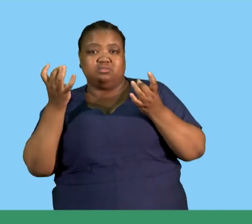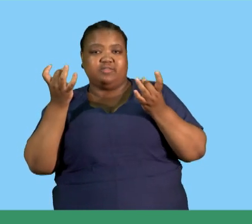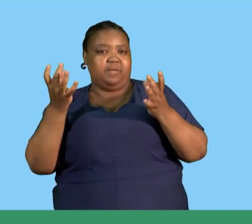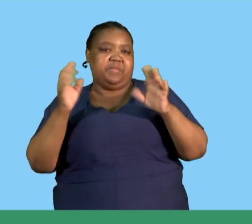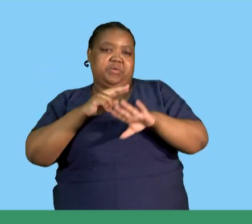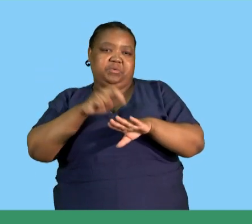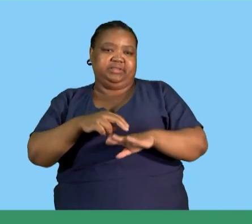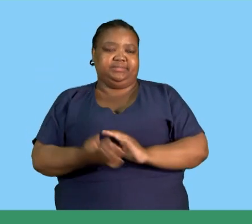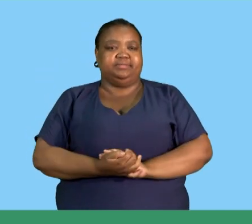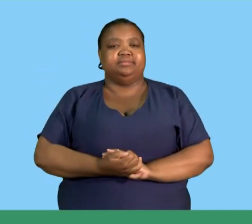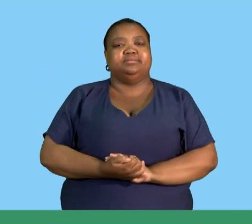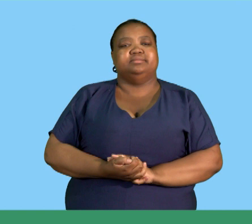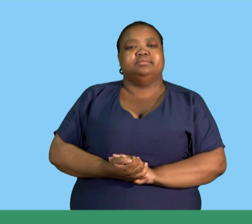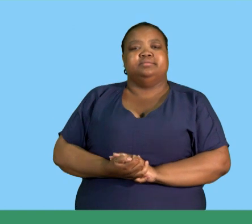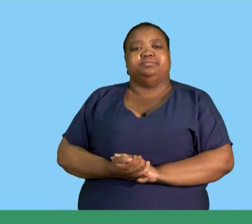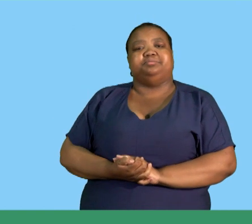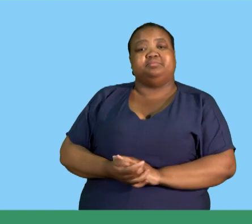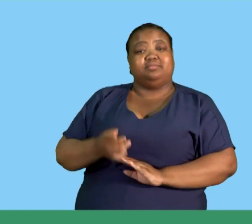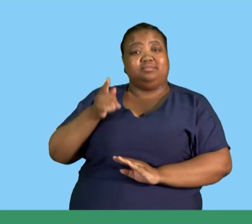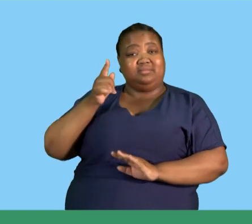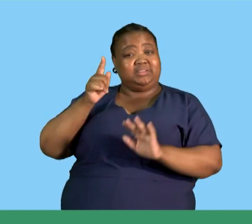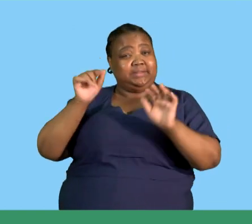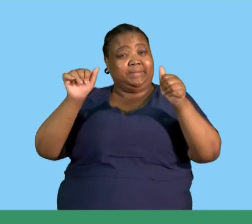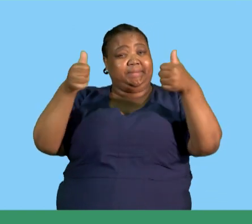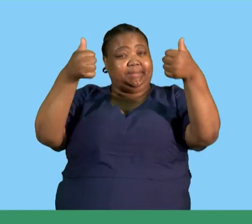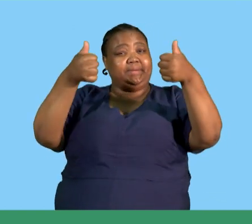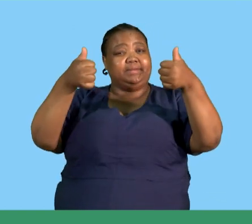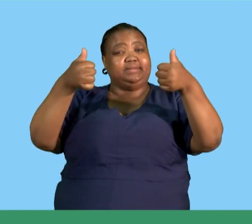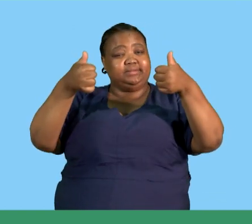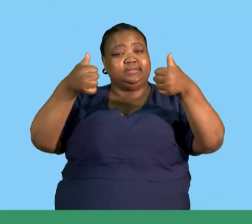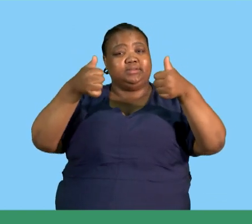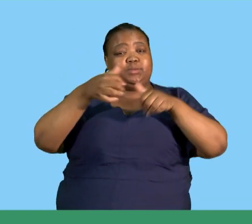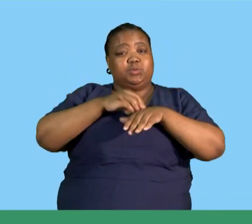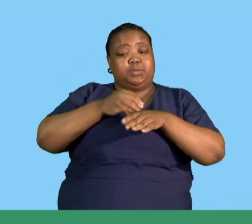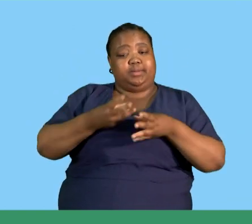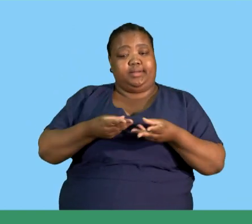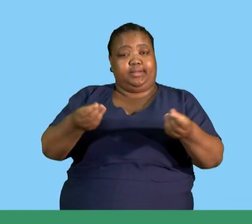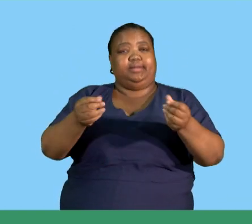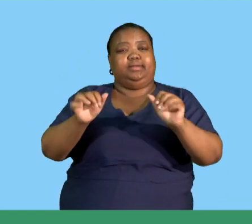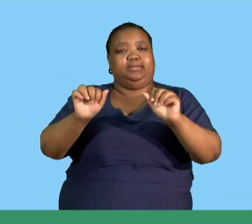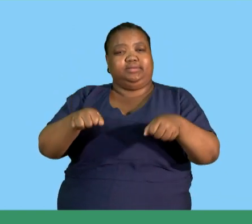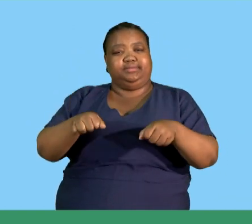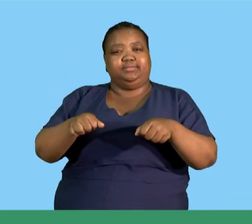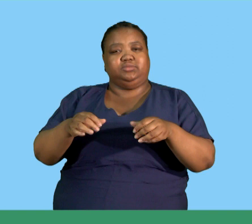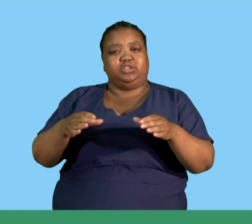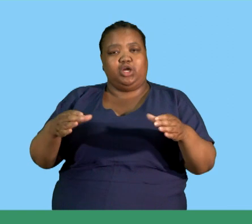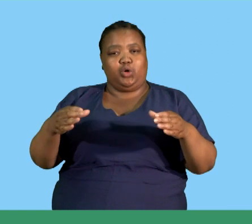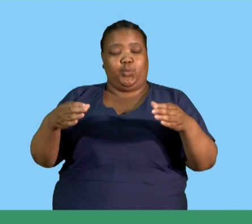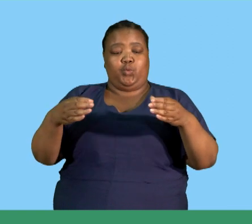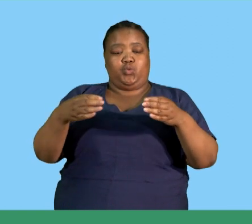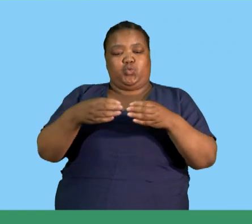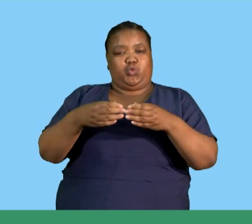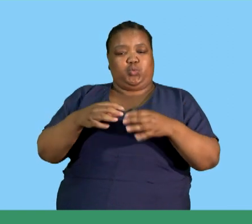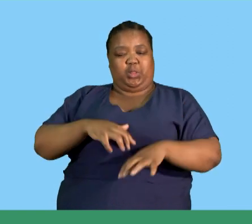anonymous. And then strong technique, it is a strong technique. It is a strong technique for preventing conformity to